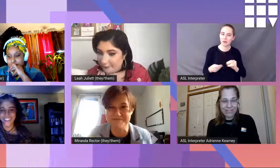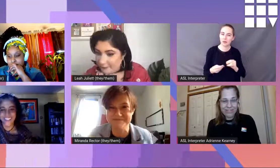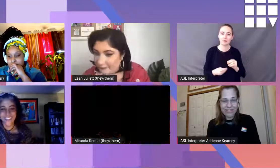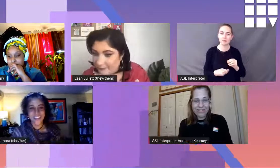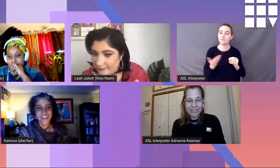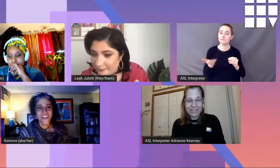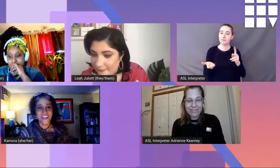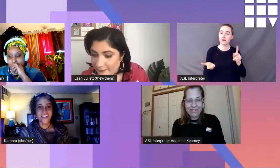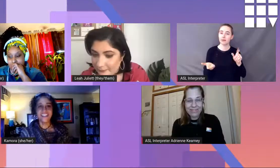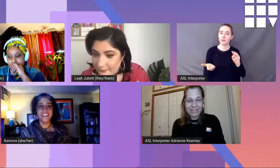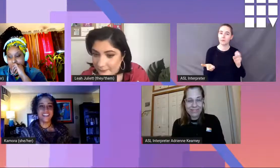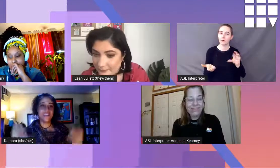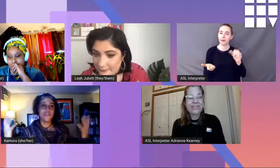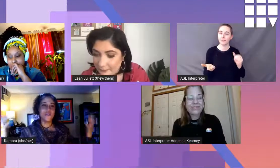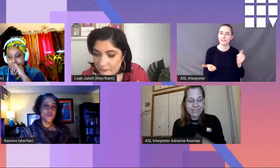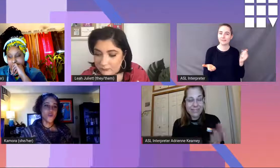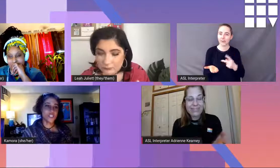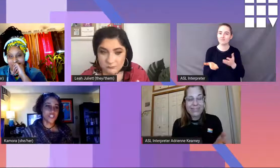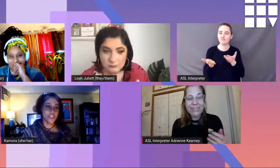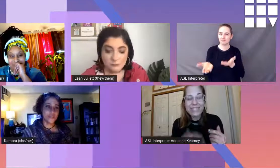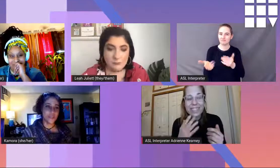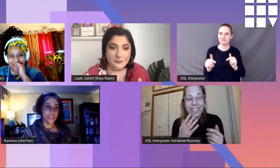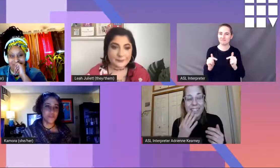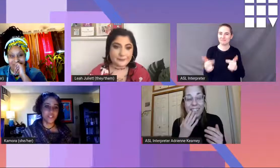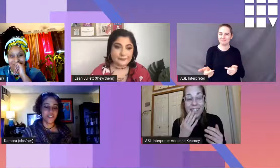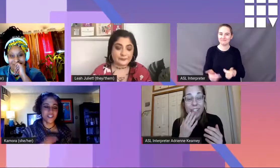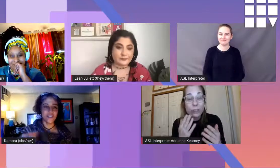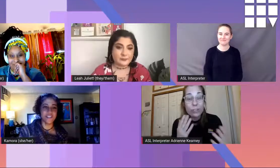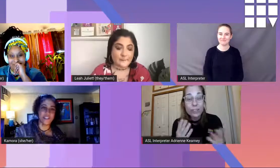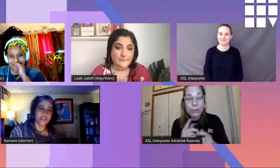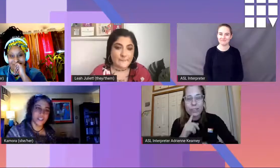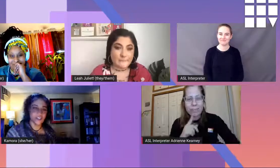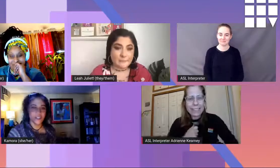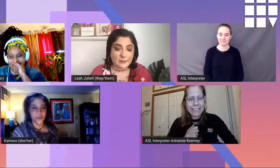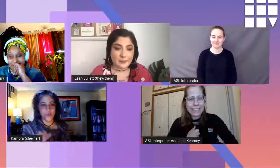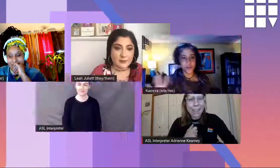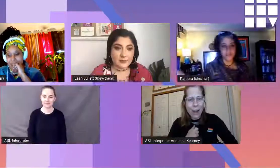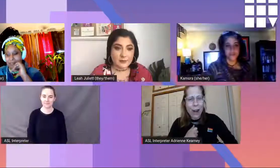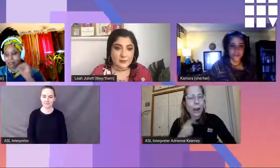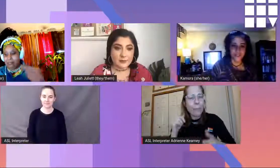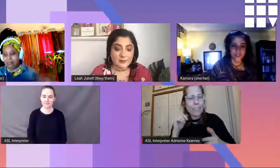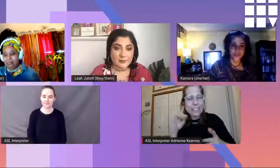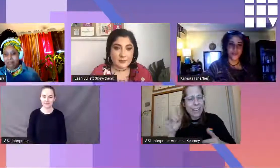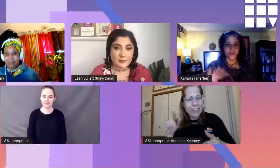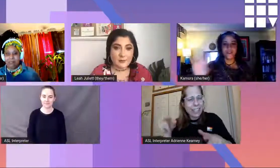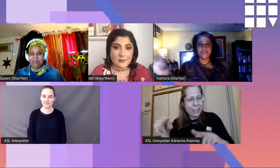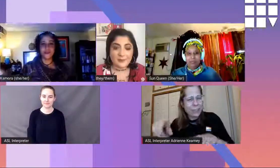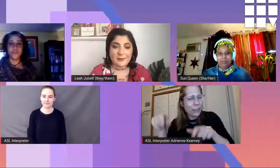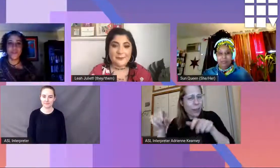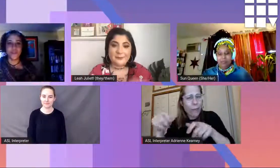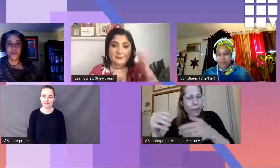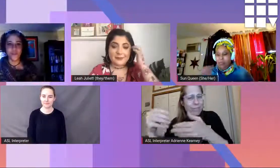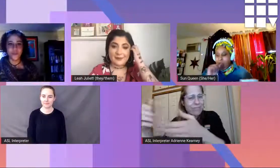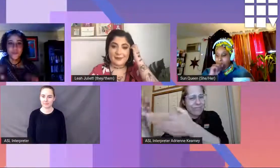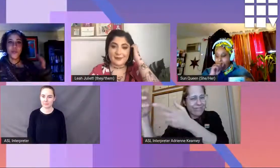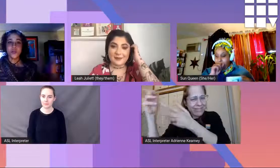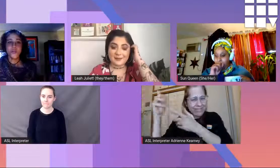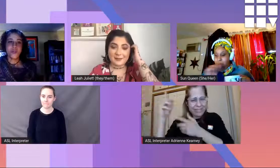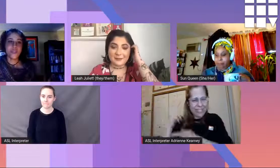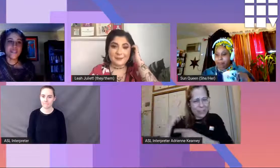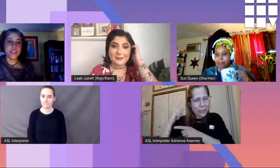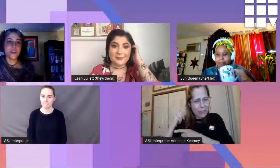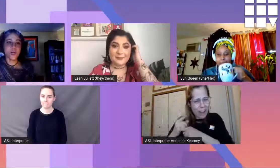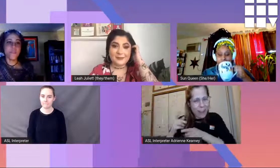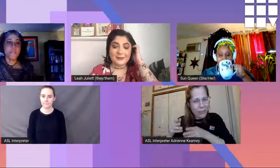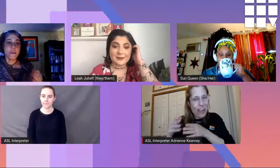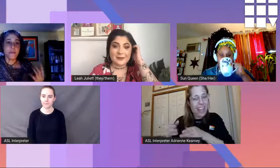stream. Okay, and thank you so much. And I'm really sorry. It sounds like you guys took that where it was supposed to go, where I was hoping that it would go. So